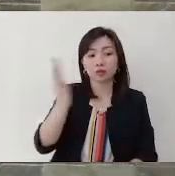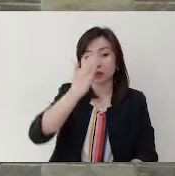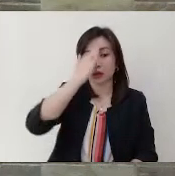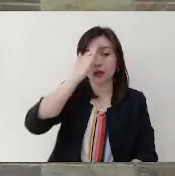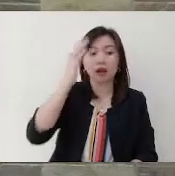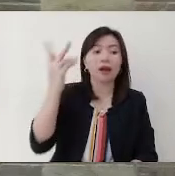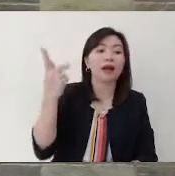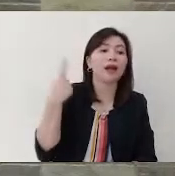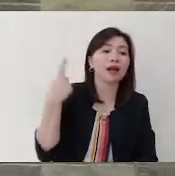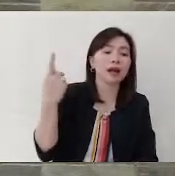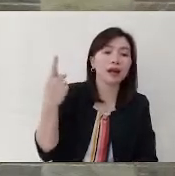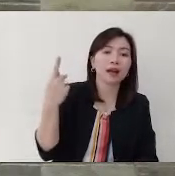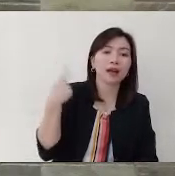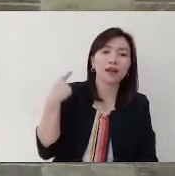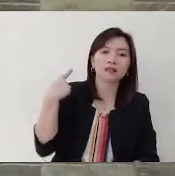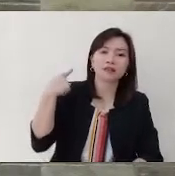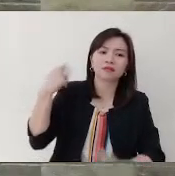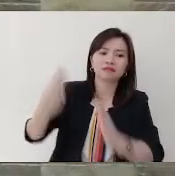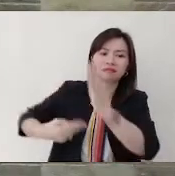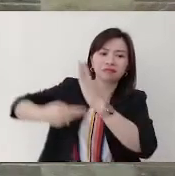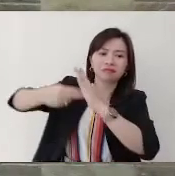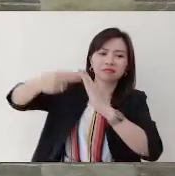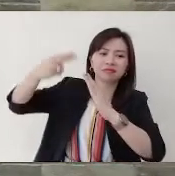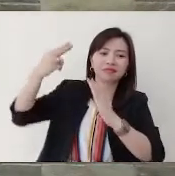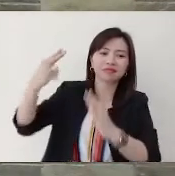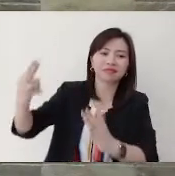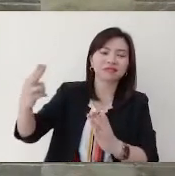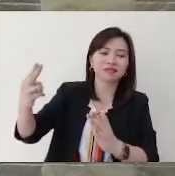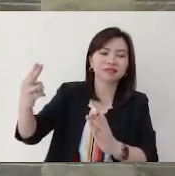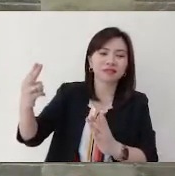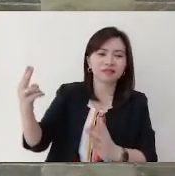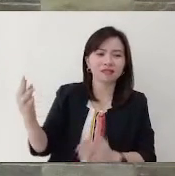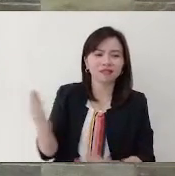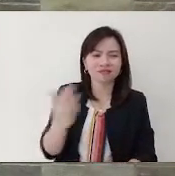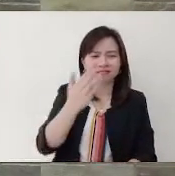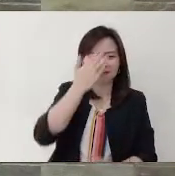know someone who's above all